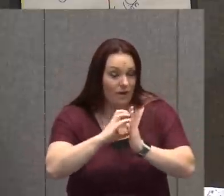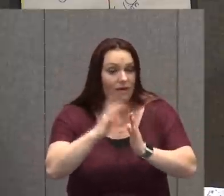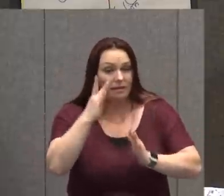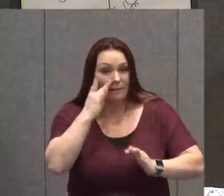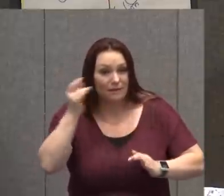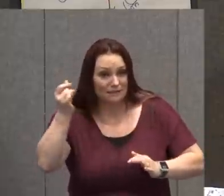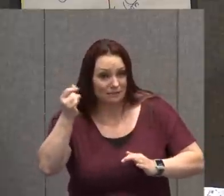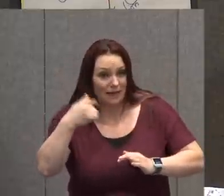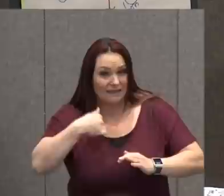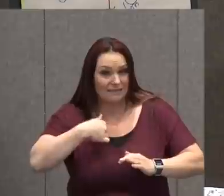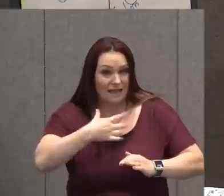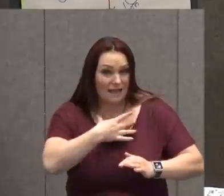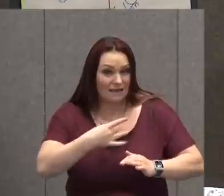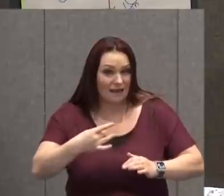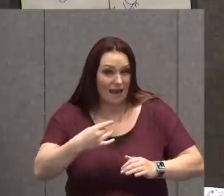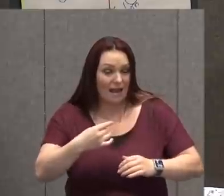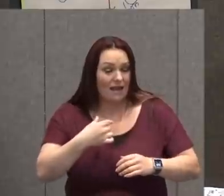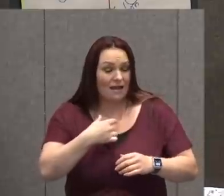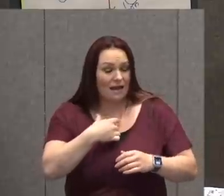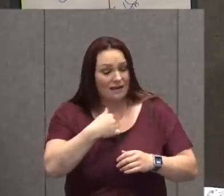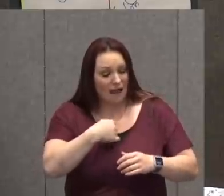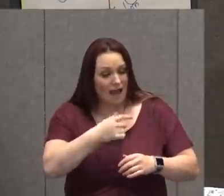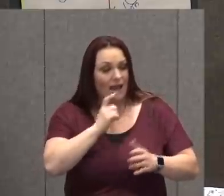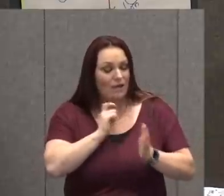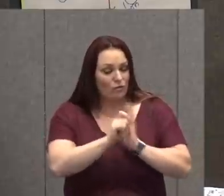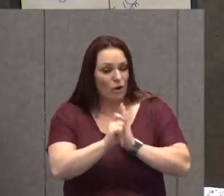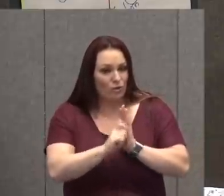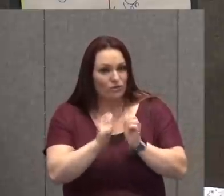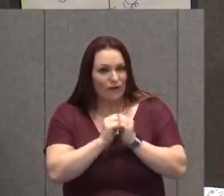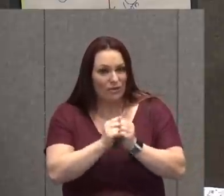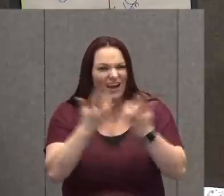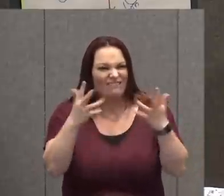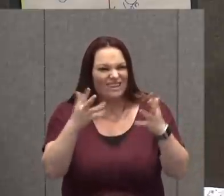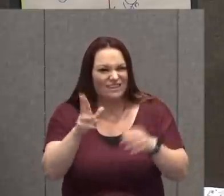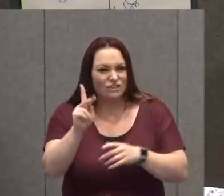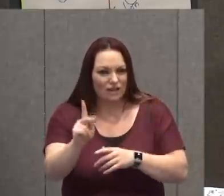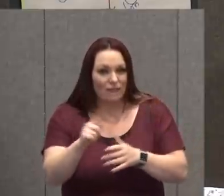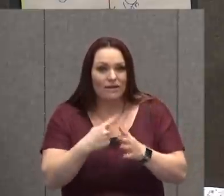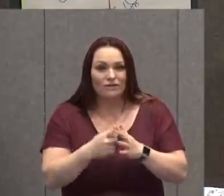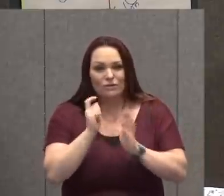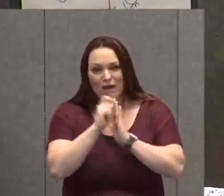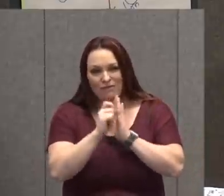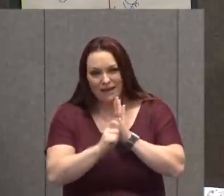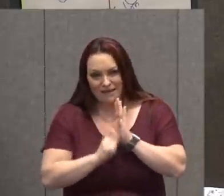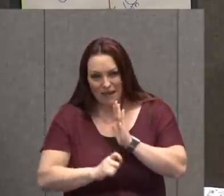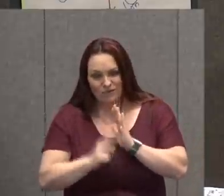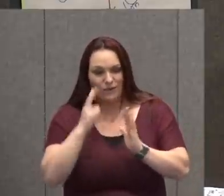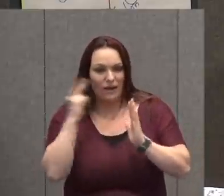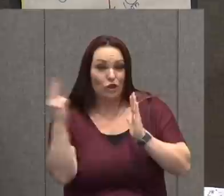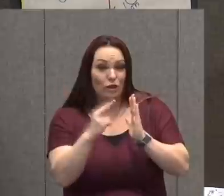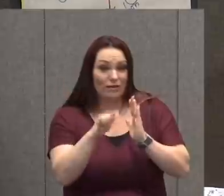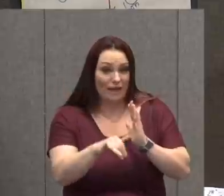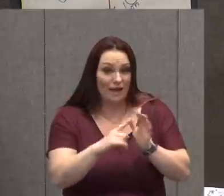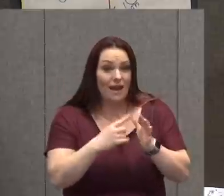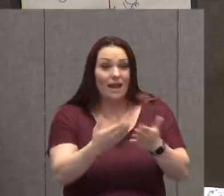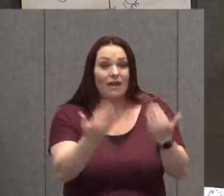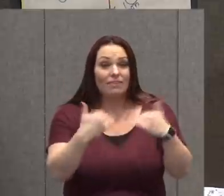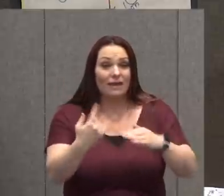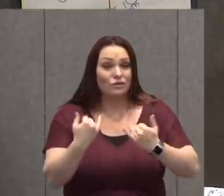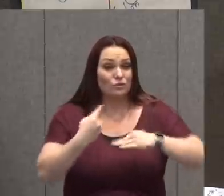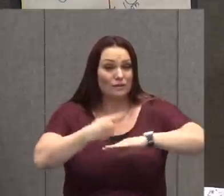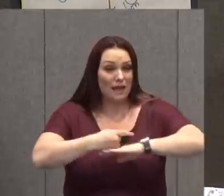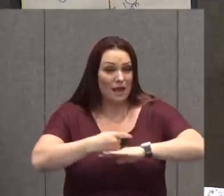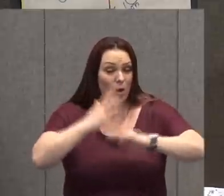I wrote together. I finished it up so that we have that done so we can look at that. And then today we're